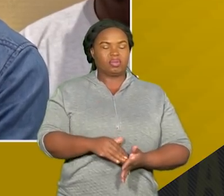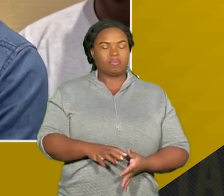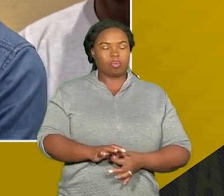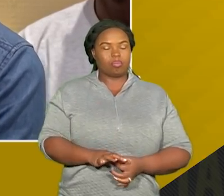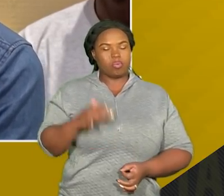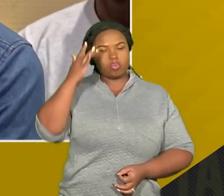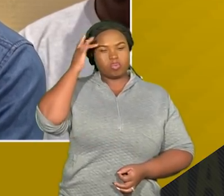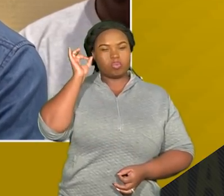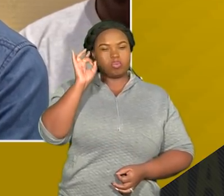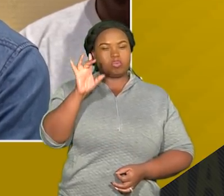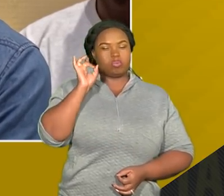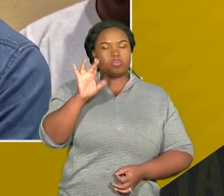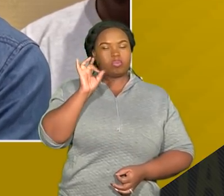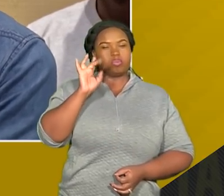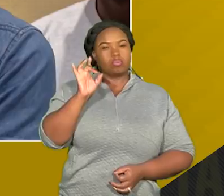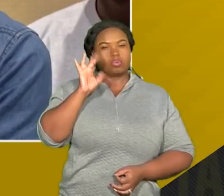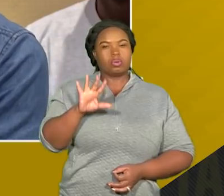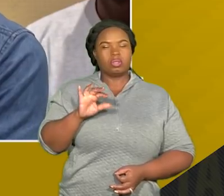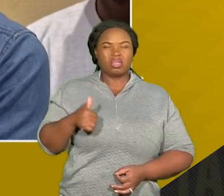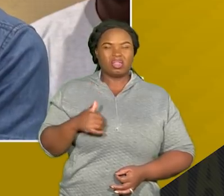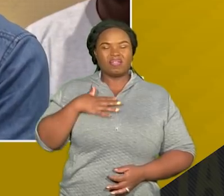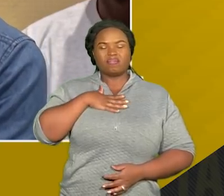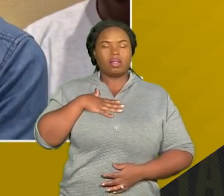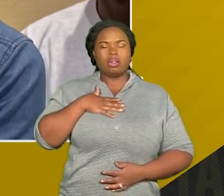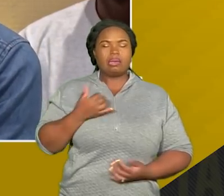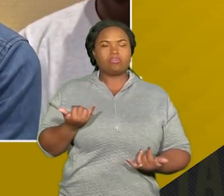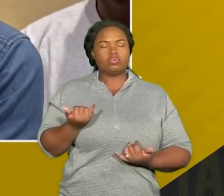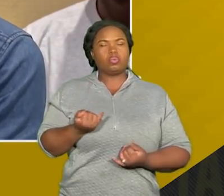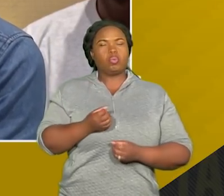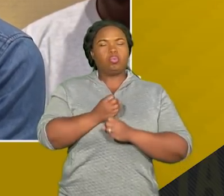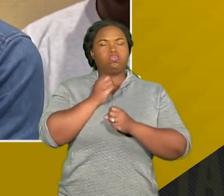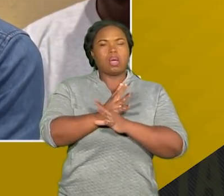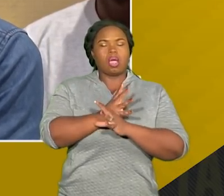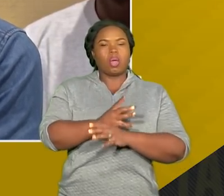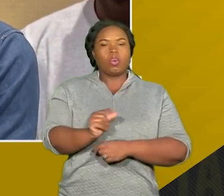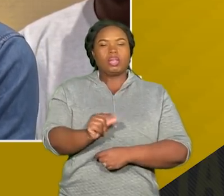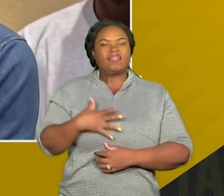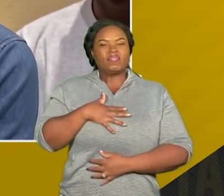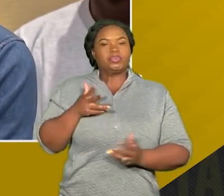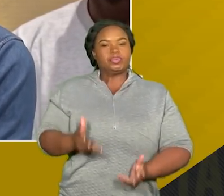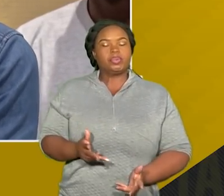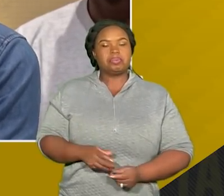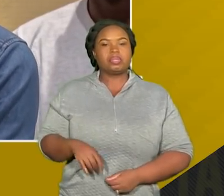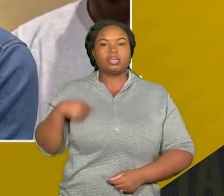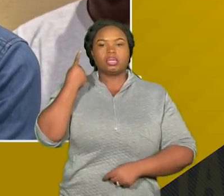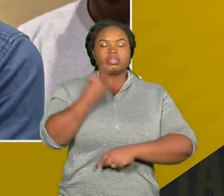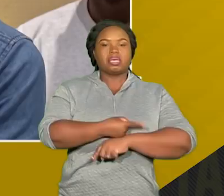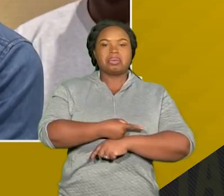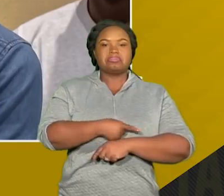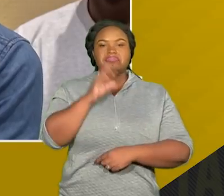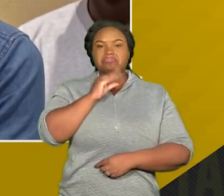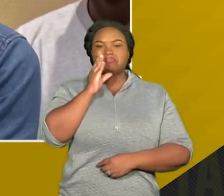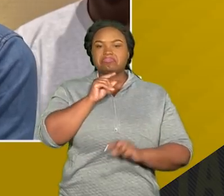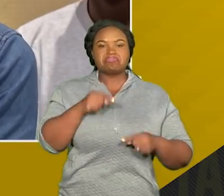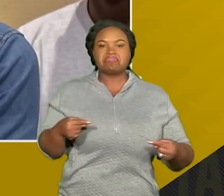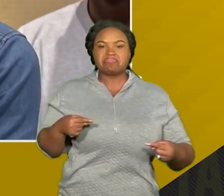headache. And then afterwards, my head felt like it was about to explode. Following day, couldn't talk, couldn't see, couldn't